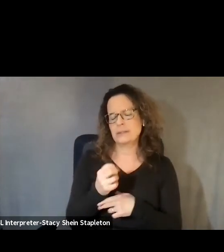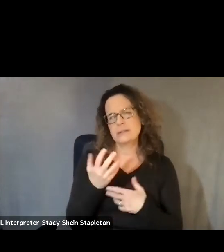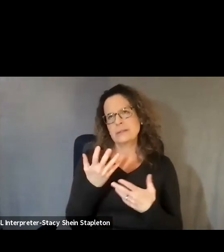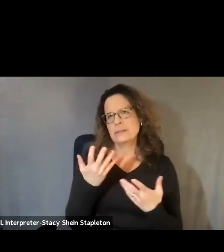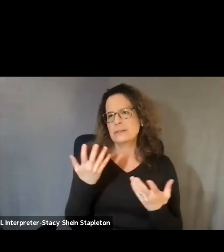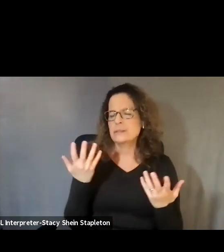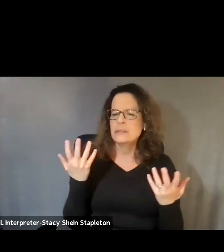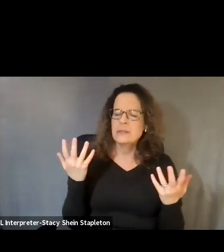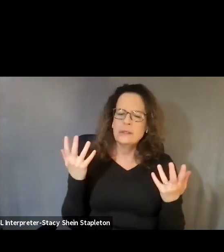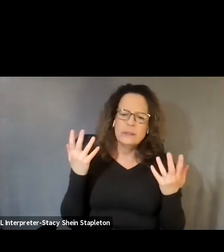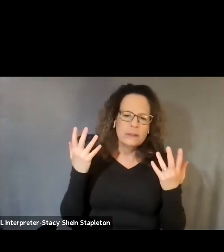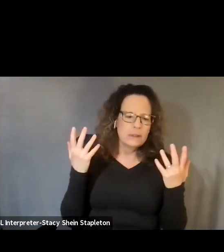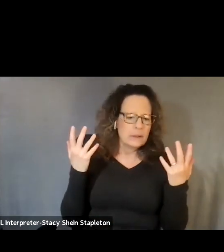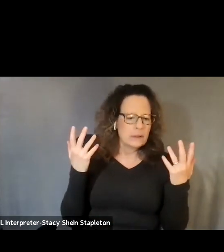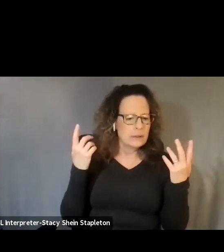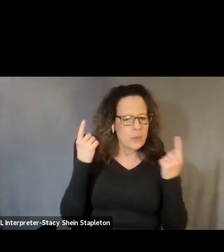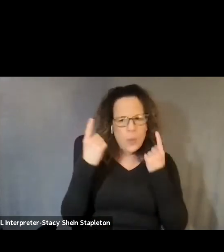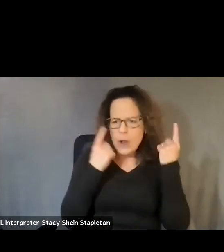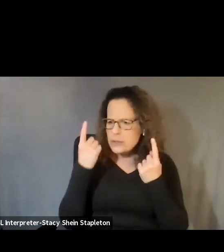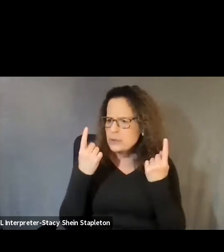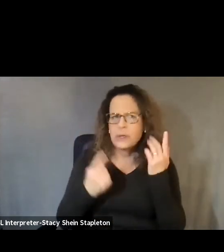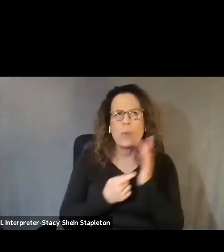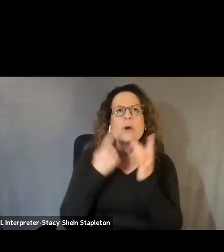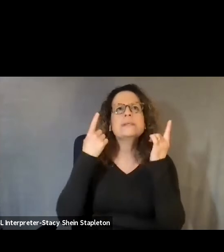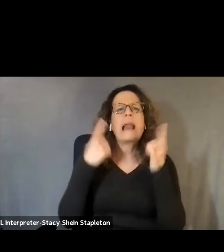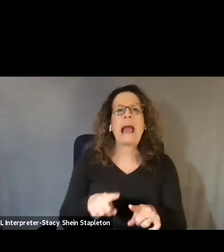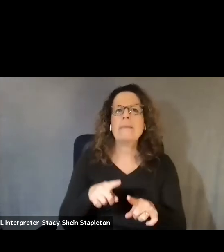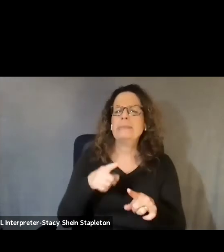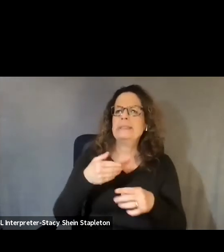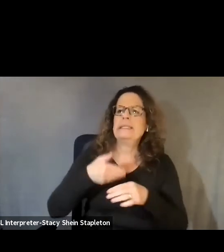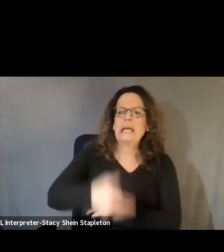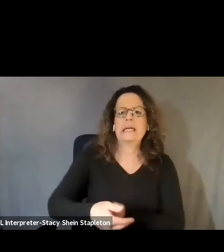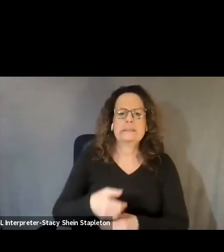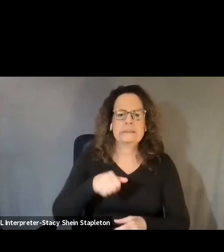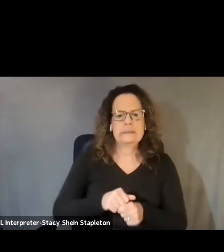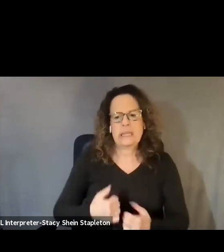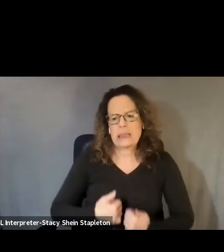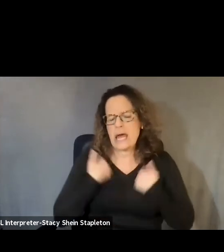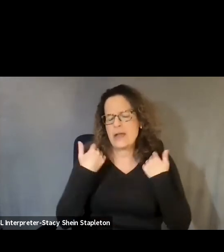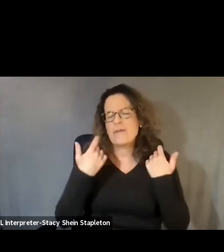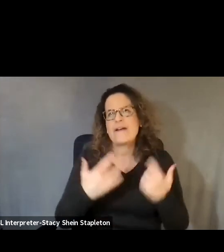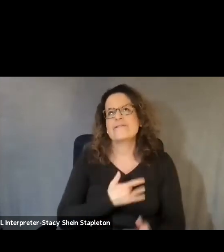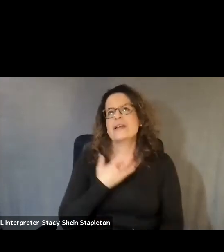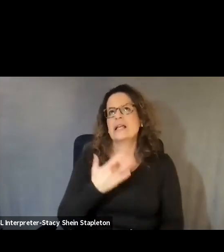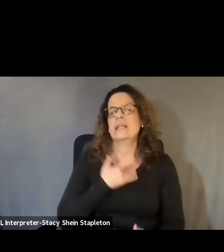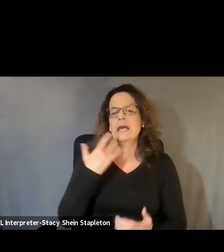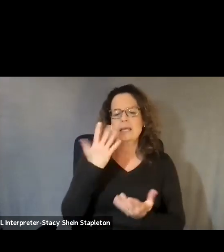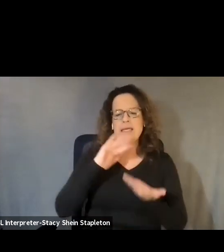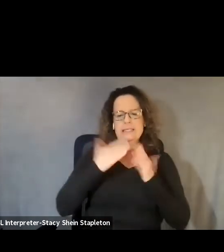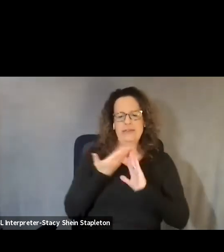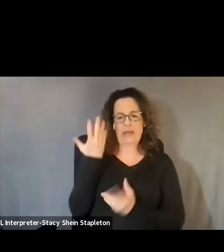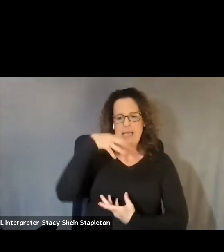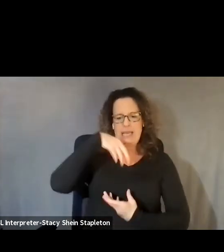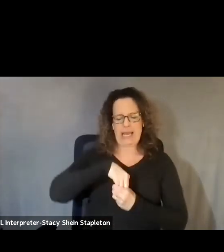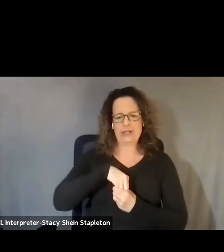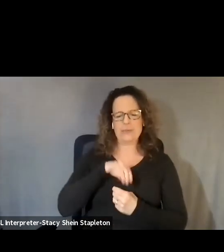of just wondering what's coming next in our lives, I sometimes feel like civic engagement is something